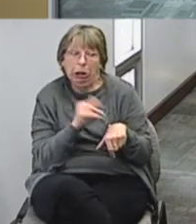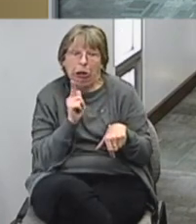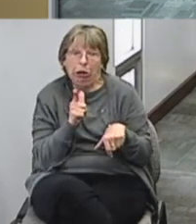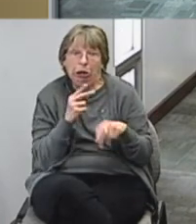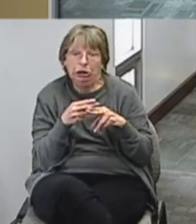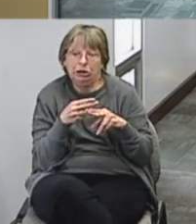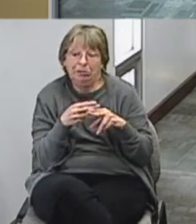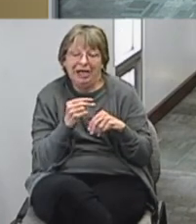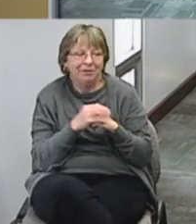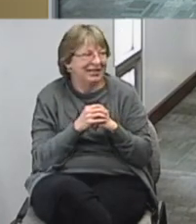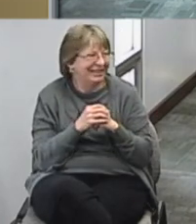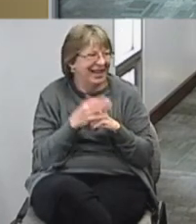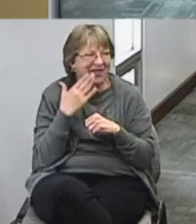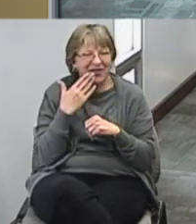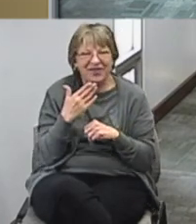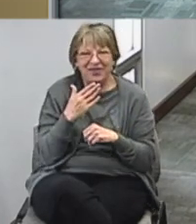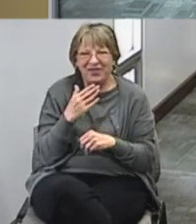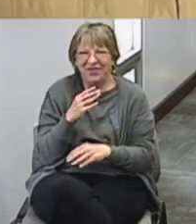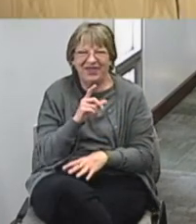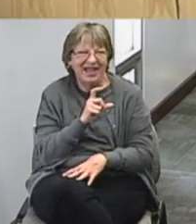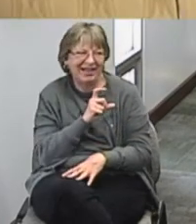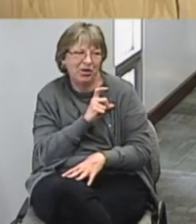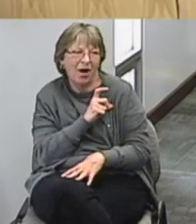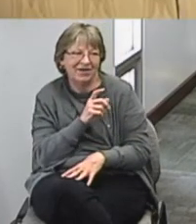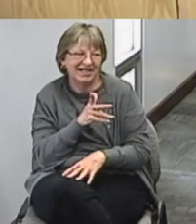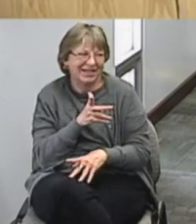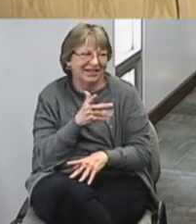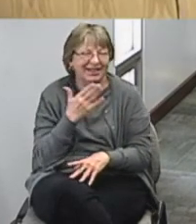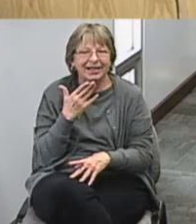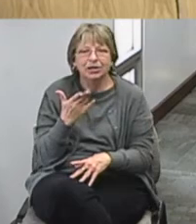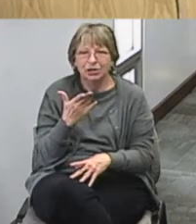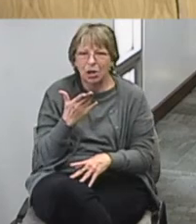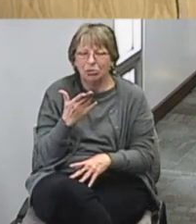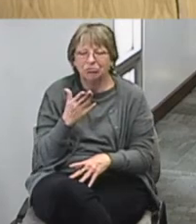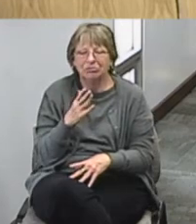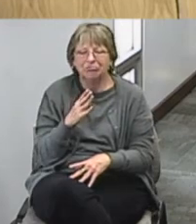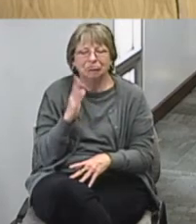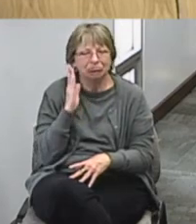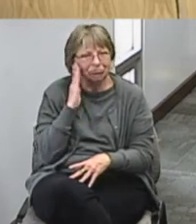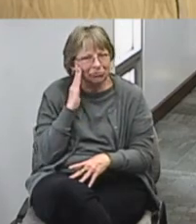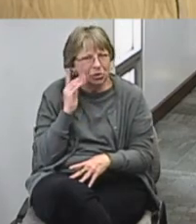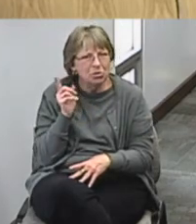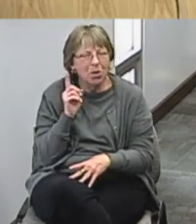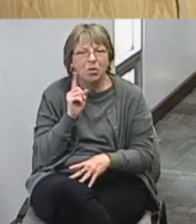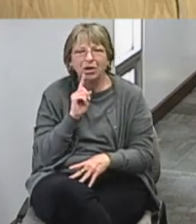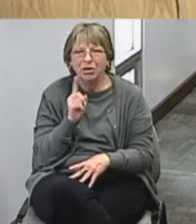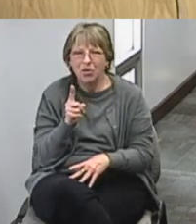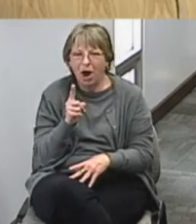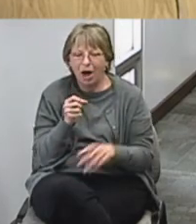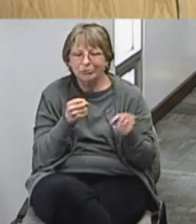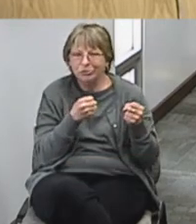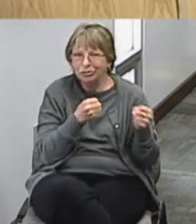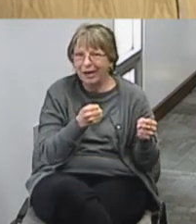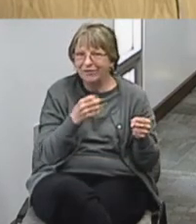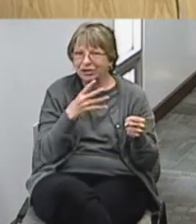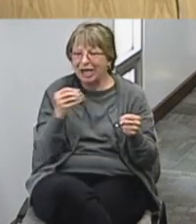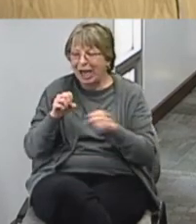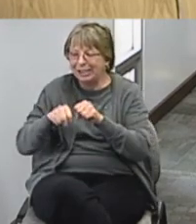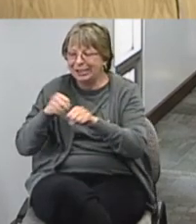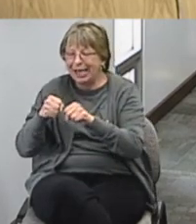Thank you, Chief. Chief, very much. But yes, so exercise safety, be aware of your surroundings, both cyclists and motorists. Thank